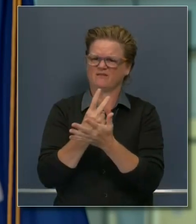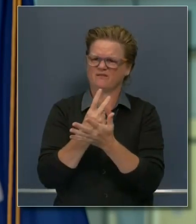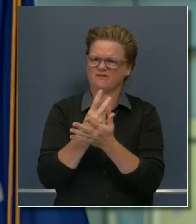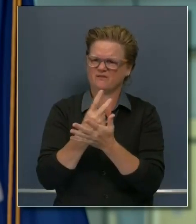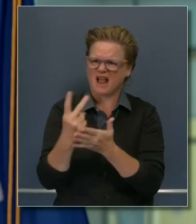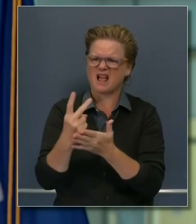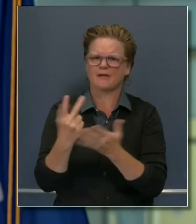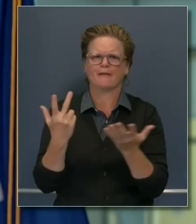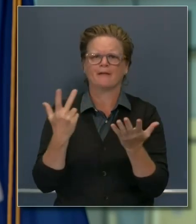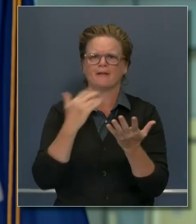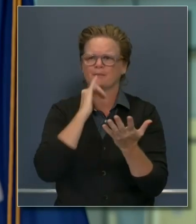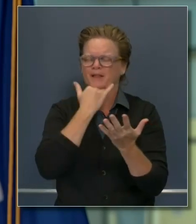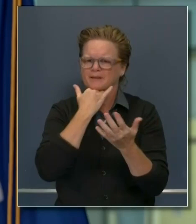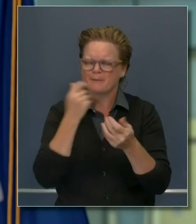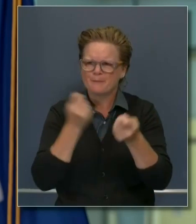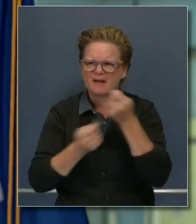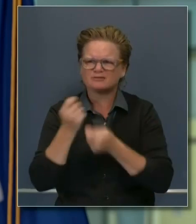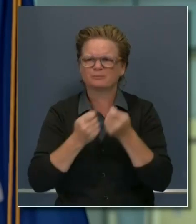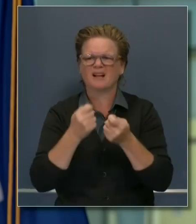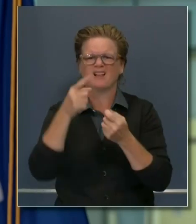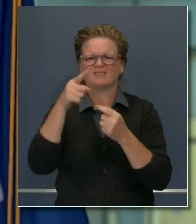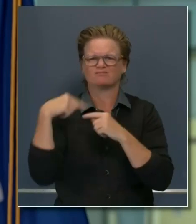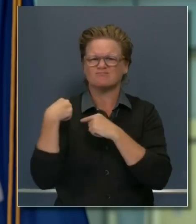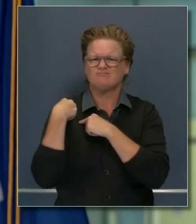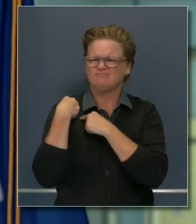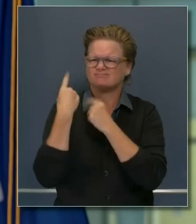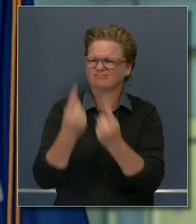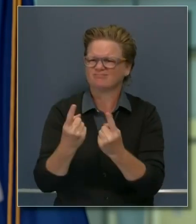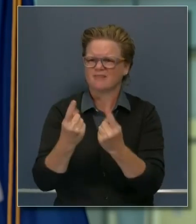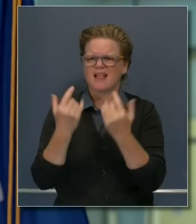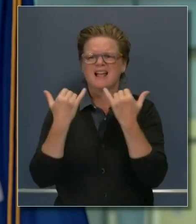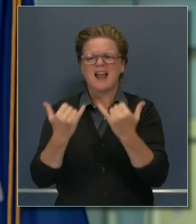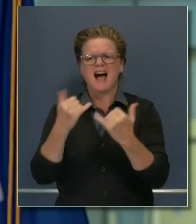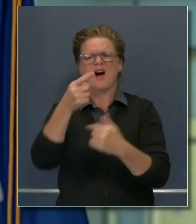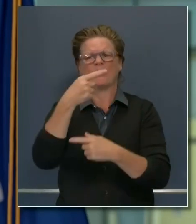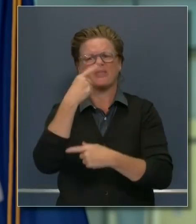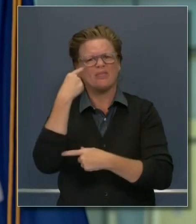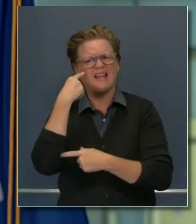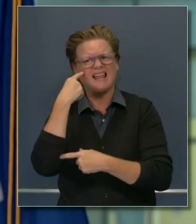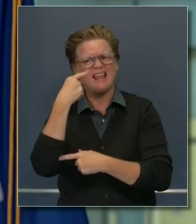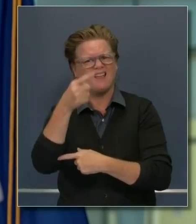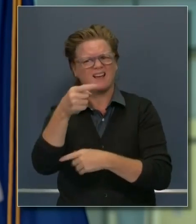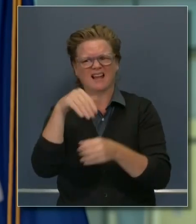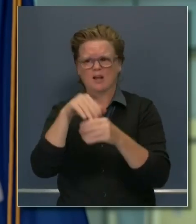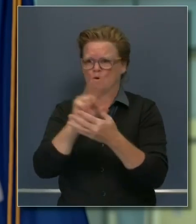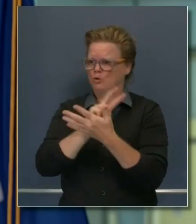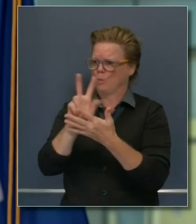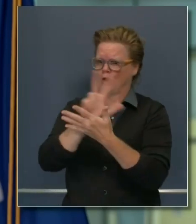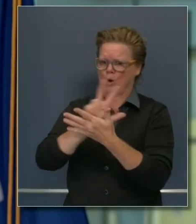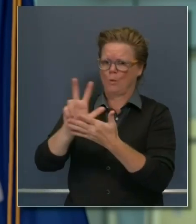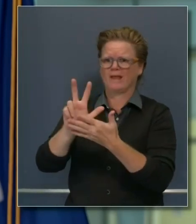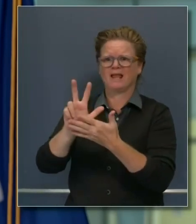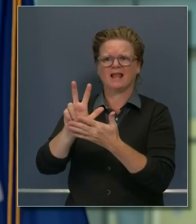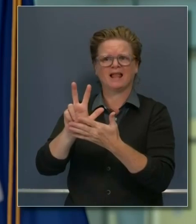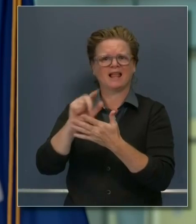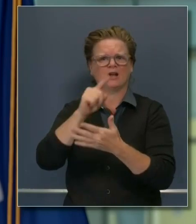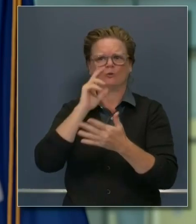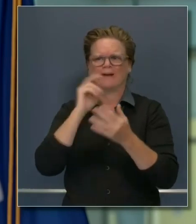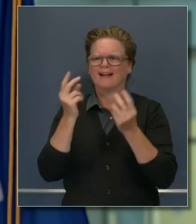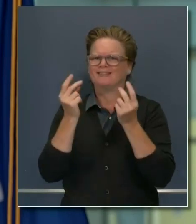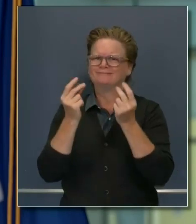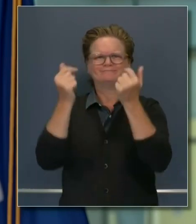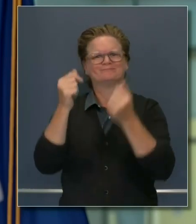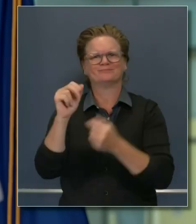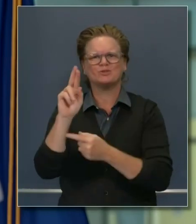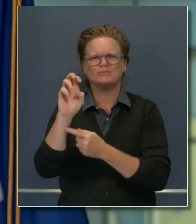with a two-week reset? Well, the issue of short-term, medium, and long-term is part and parcel of what we are